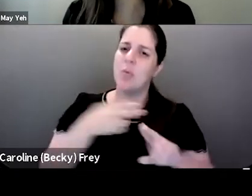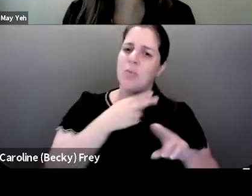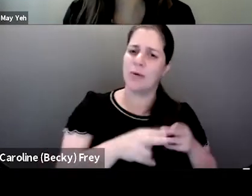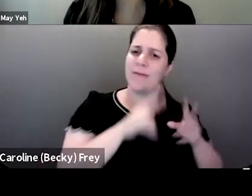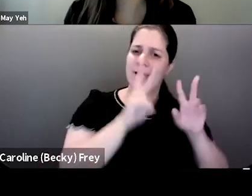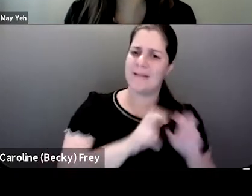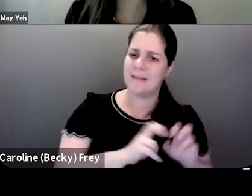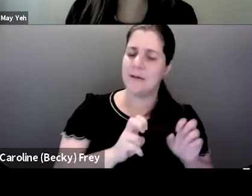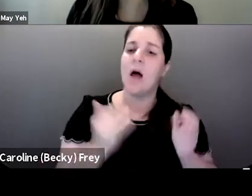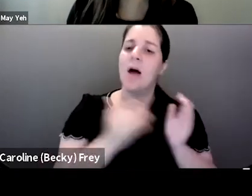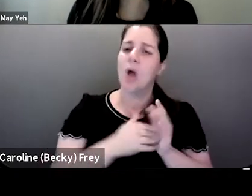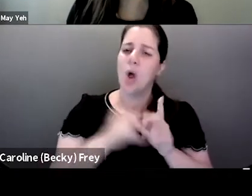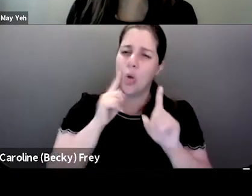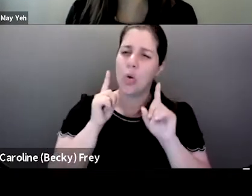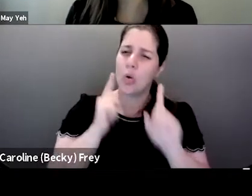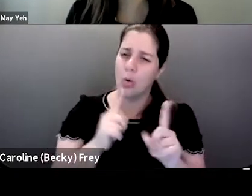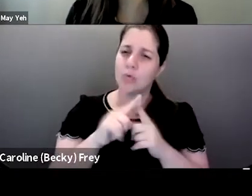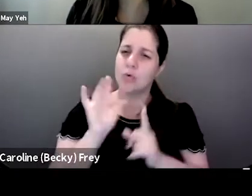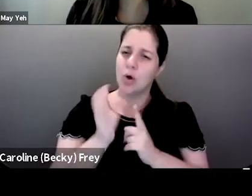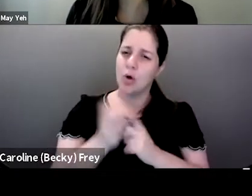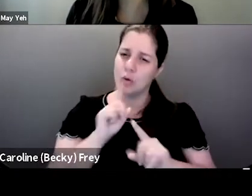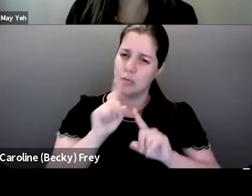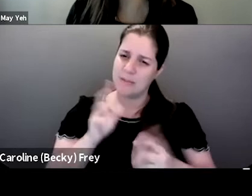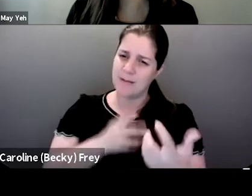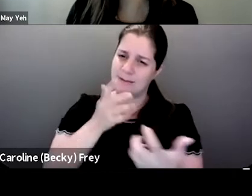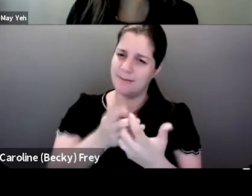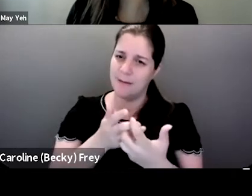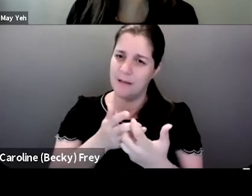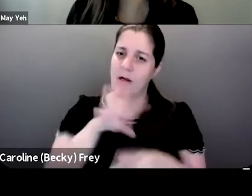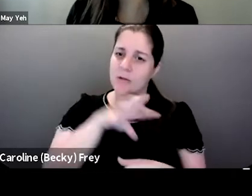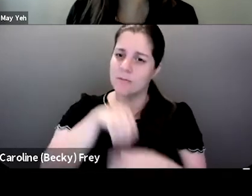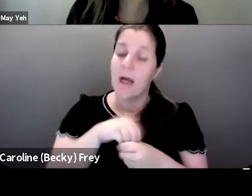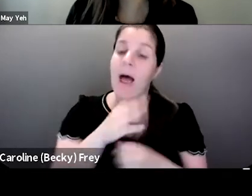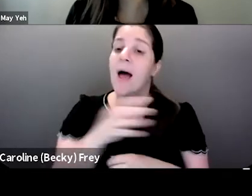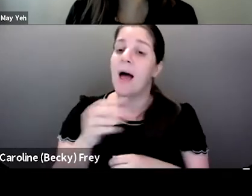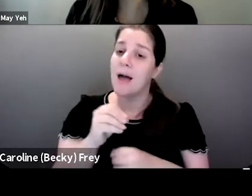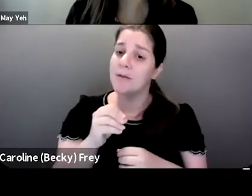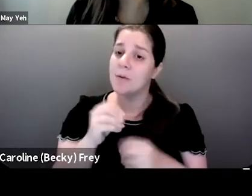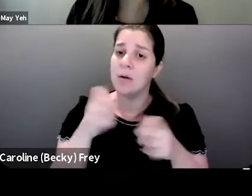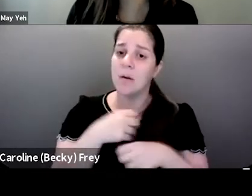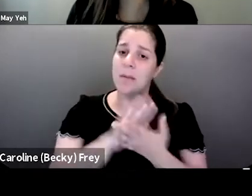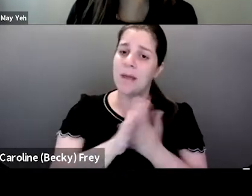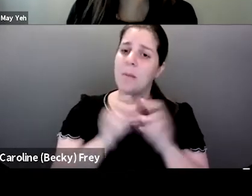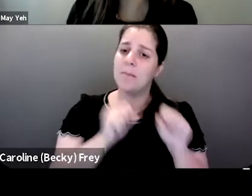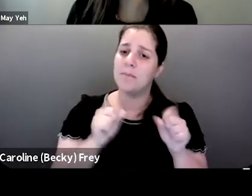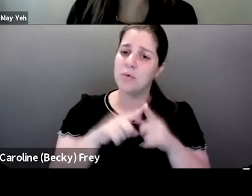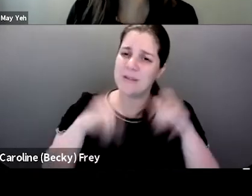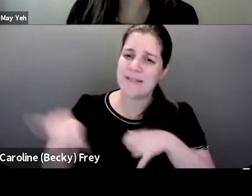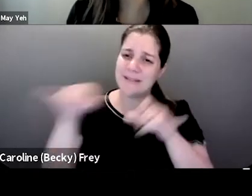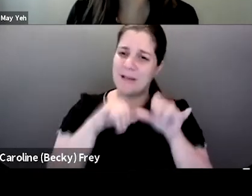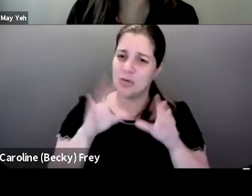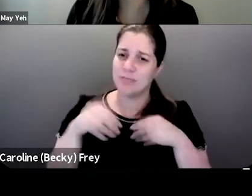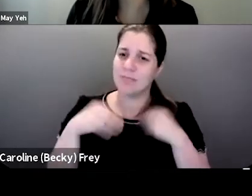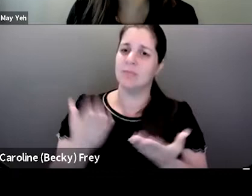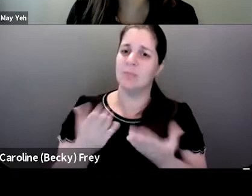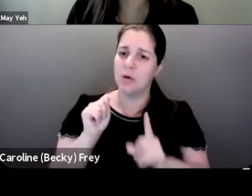provide a culturally responsive intervention that takes into account important cultural dimensions while making it possible to standardize the delivery of tools and personalize the